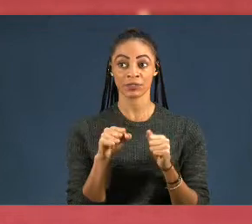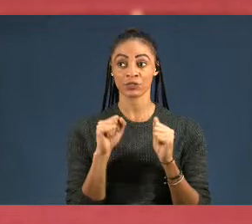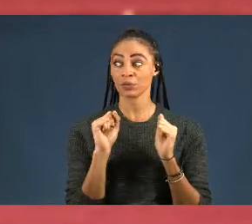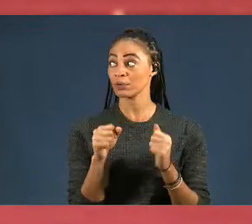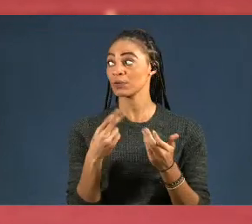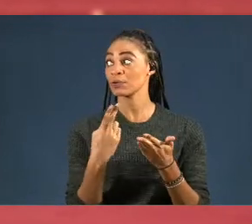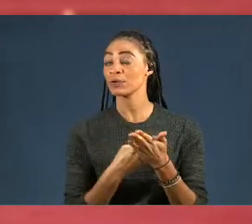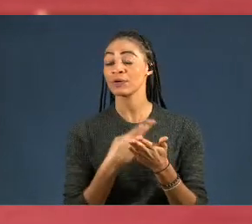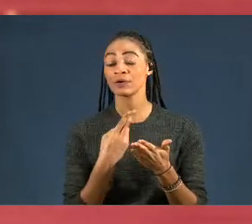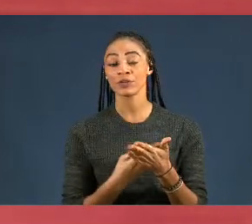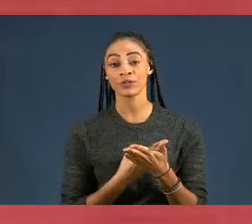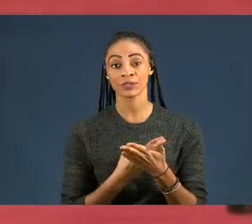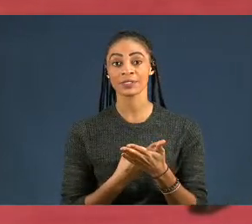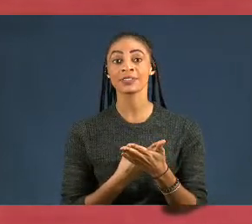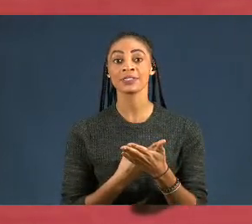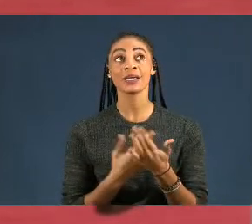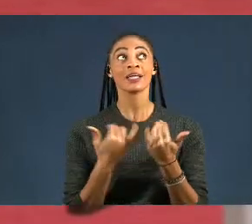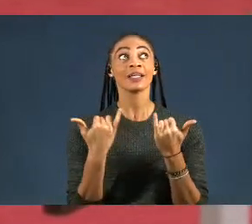So